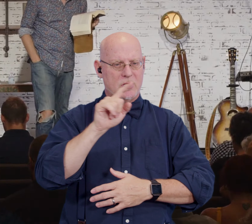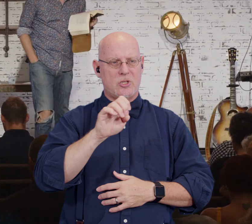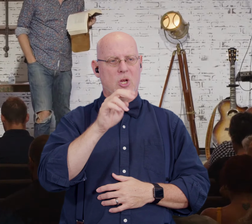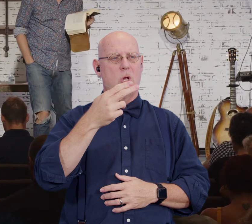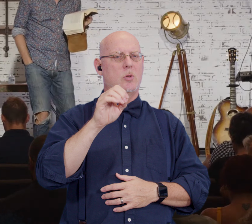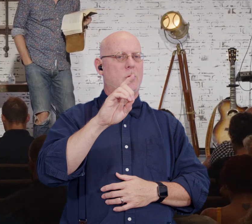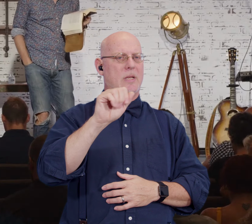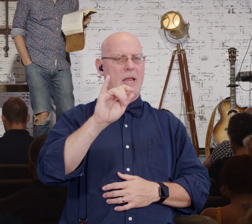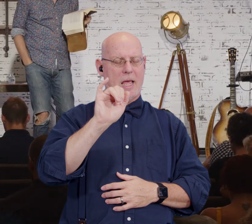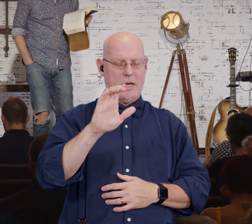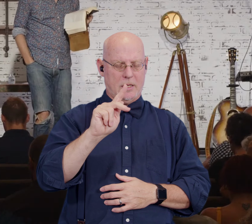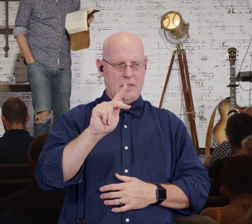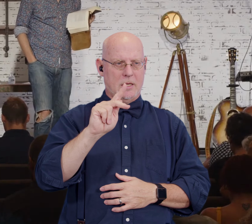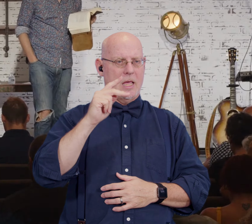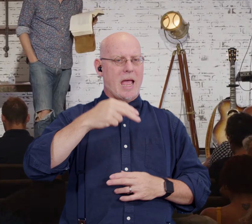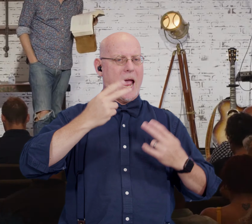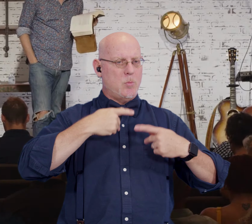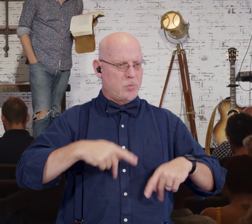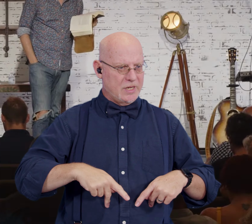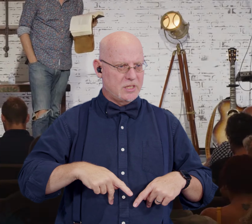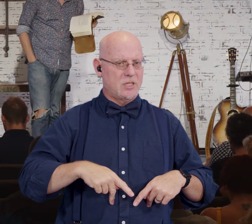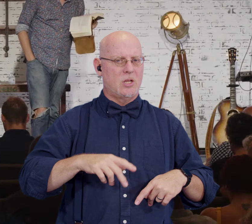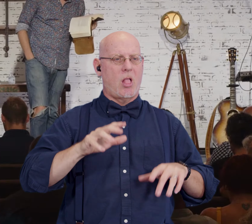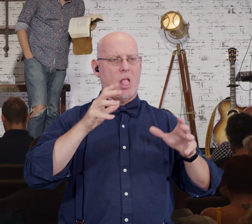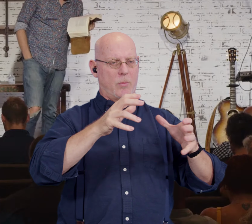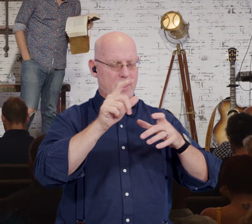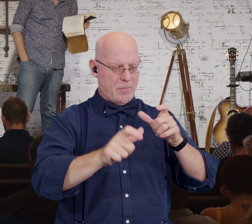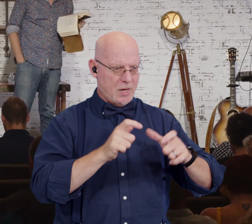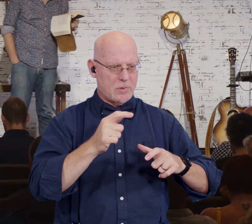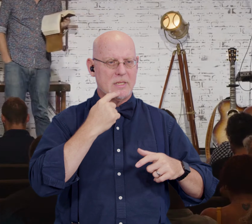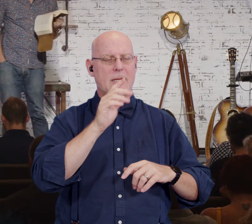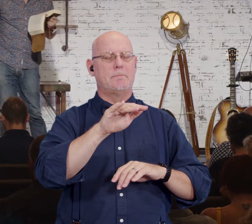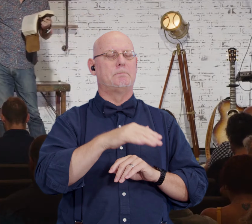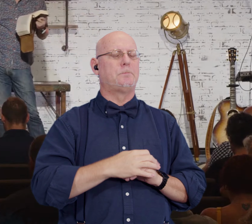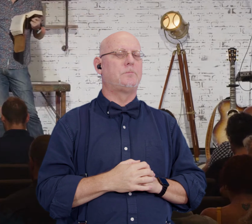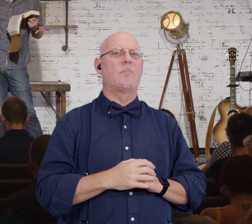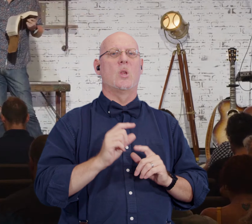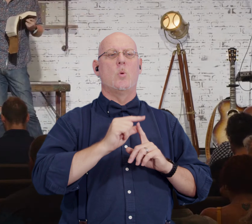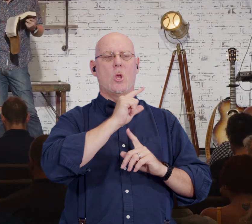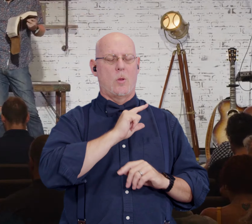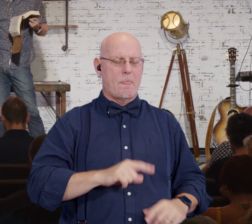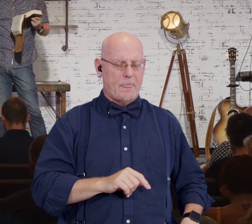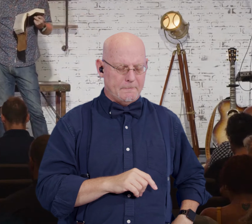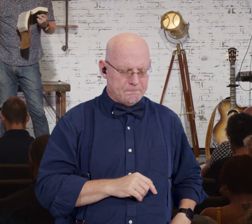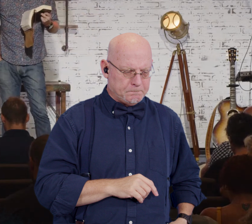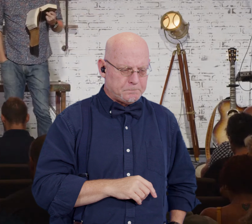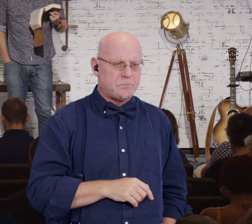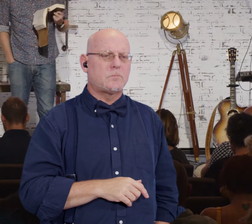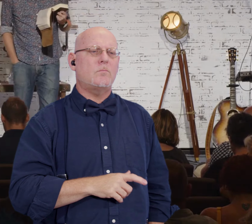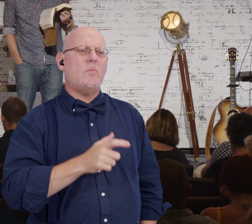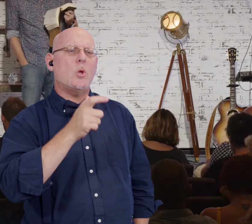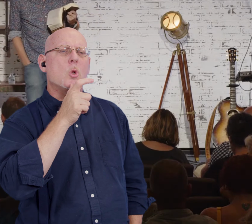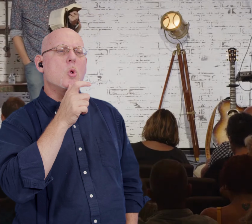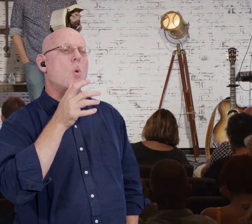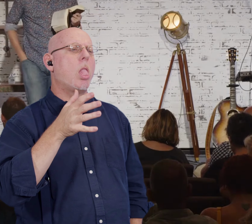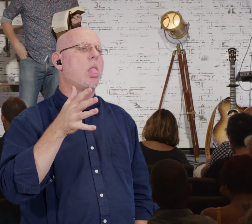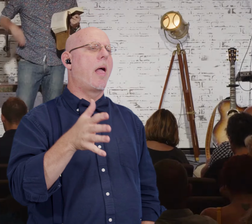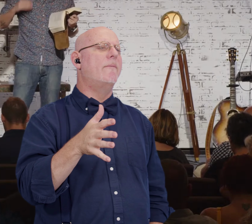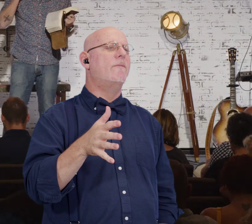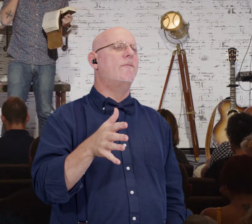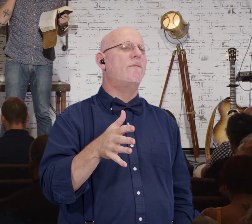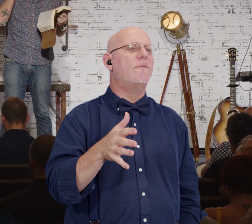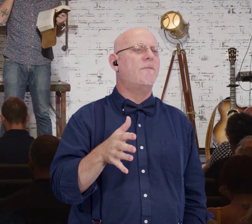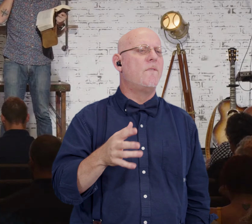of Jehozadak, the high priest, and to all the remnant of the people, and say this. Verse 3, here's the word of the Lord. Who is left among